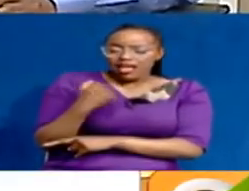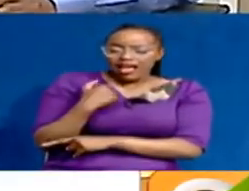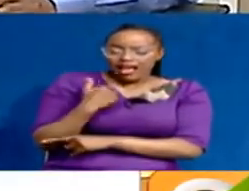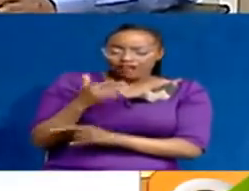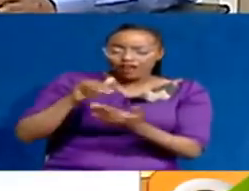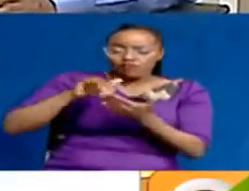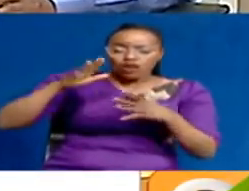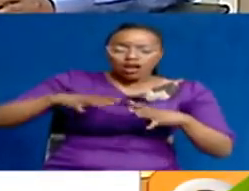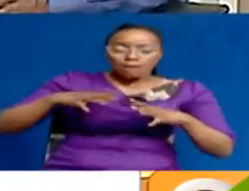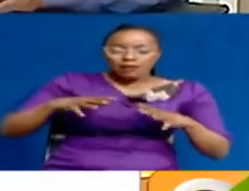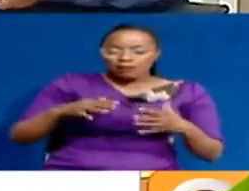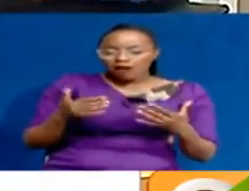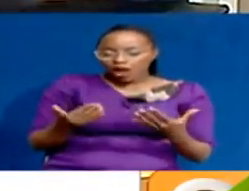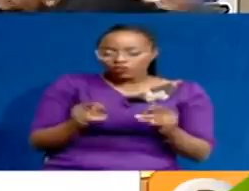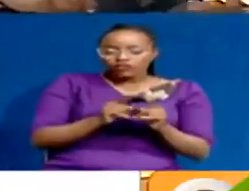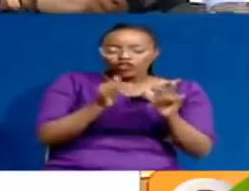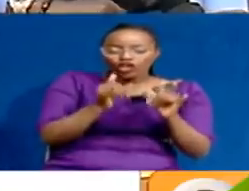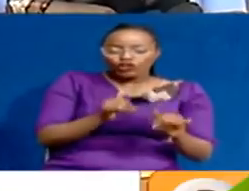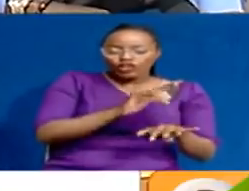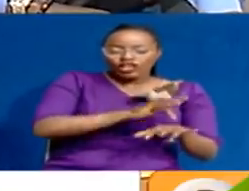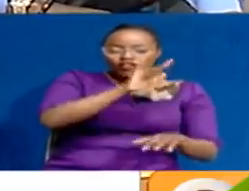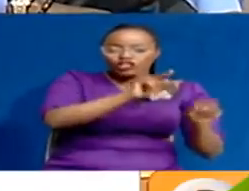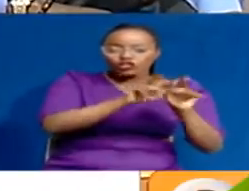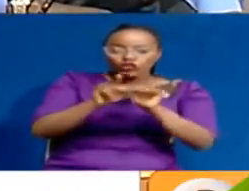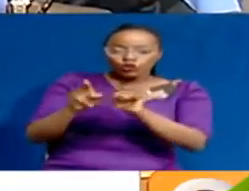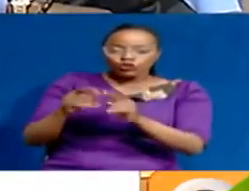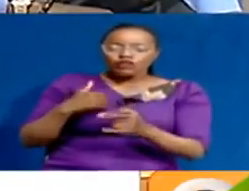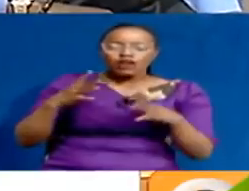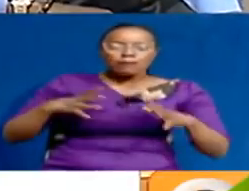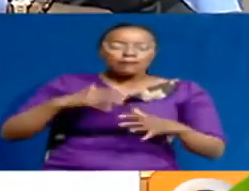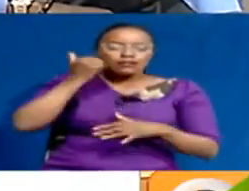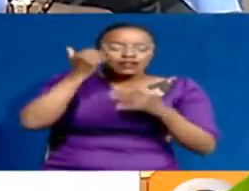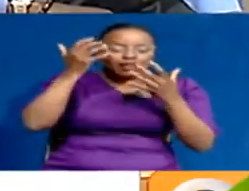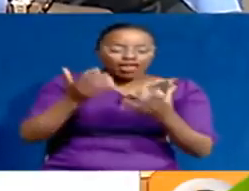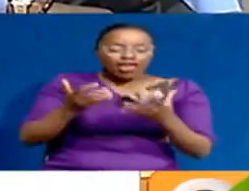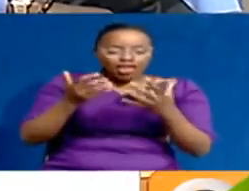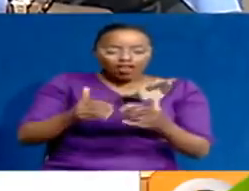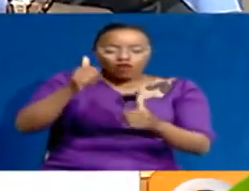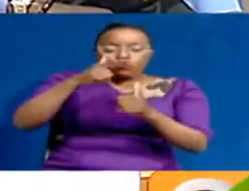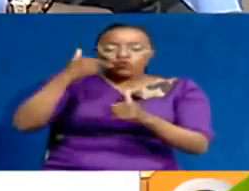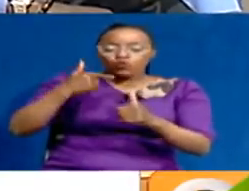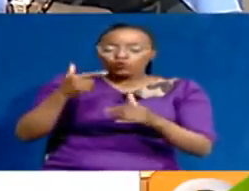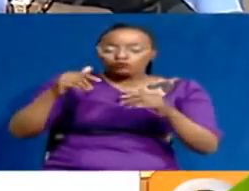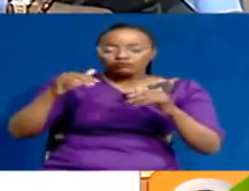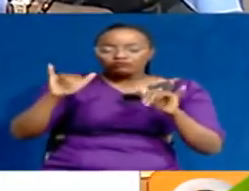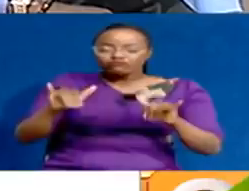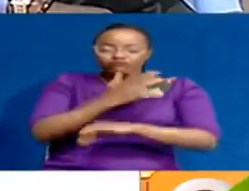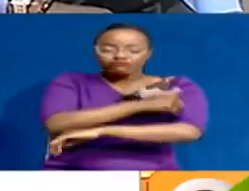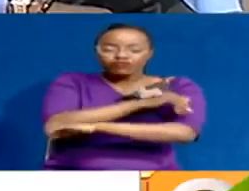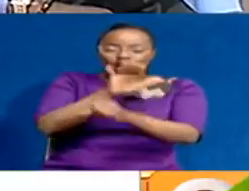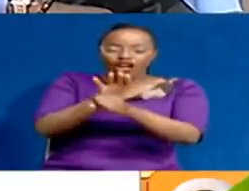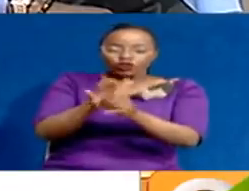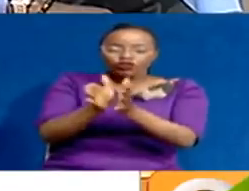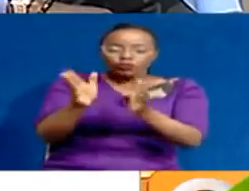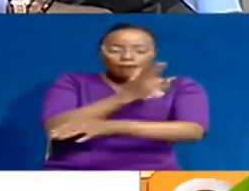an upsurge both in terms of new infections as well as severe cases that end up in hospital. While many public